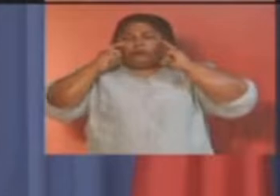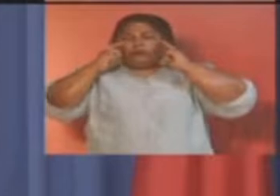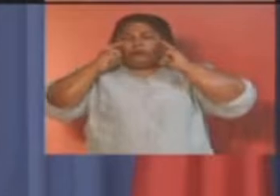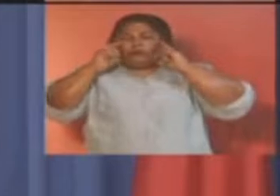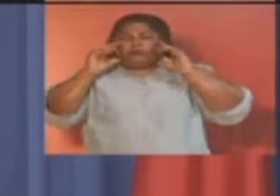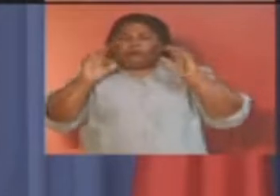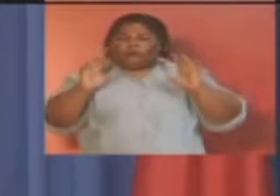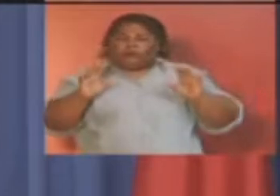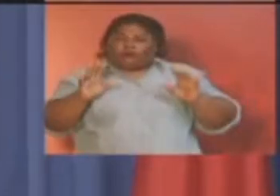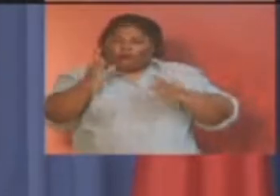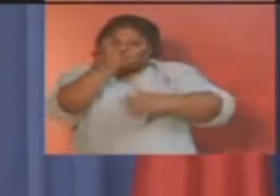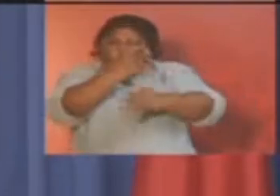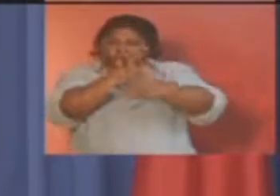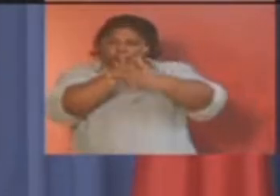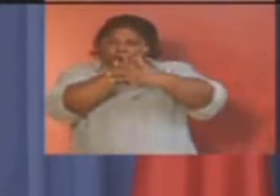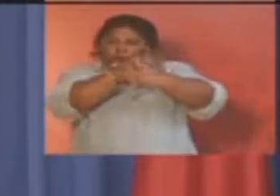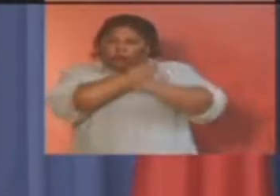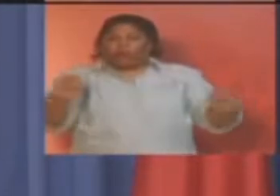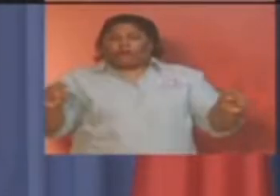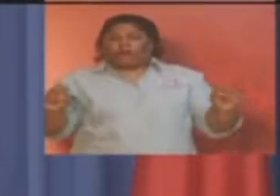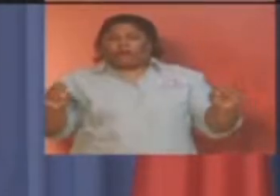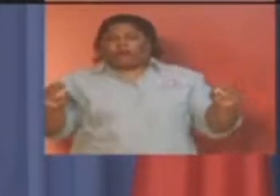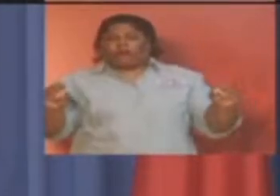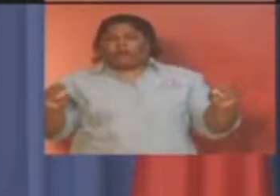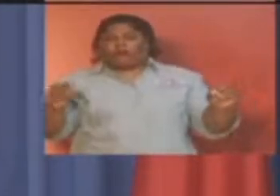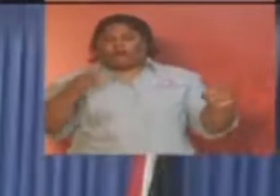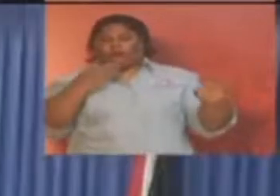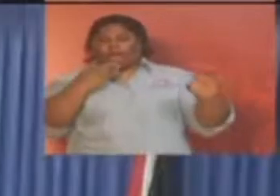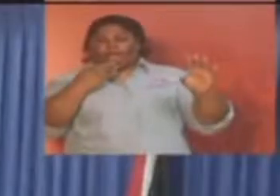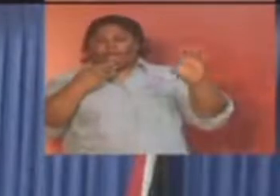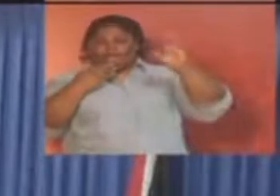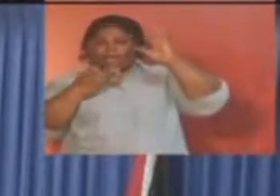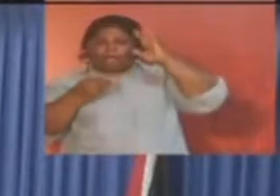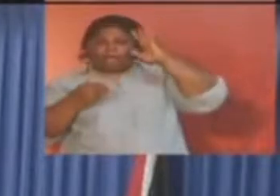not congregate. Thank you.